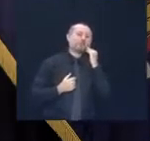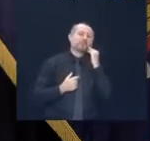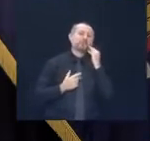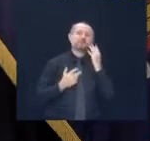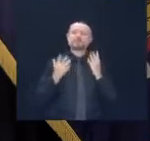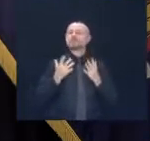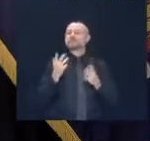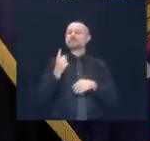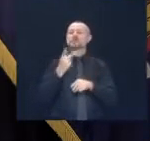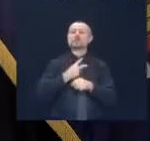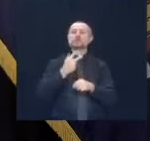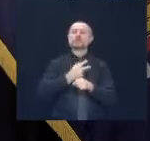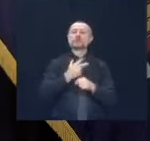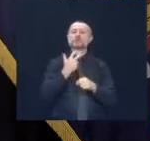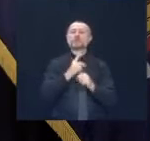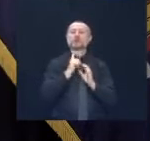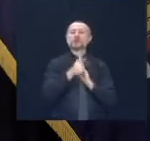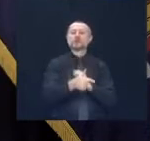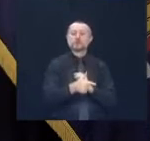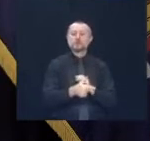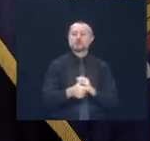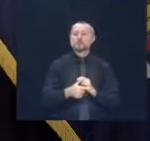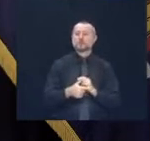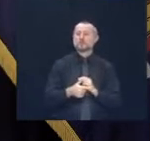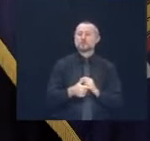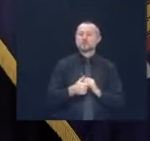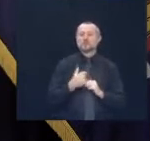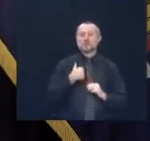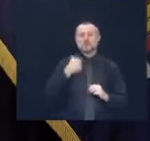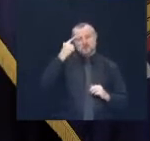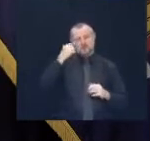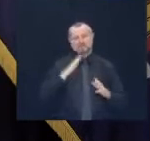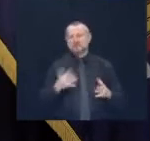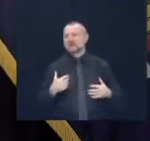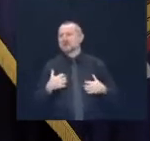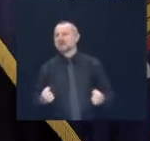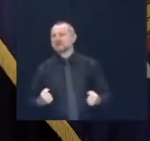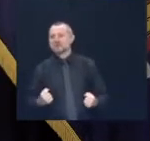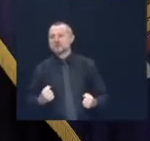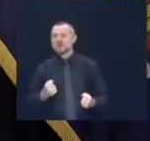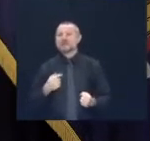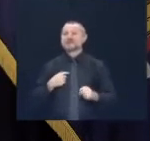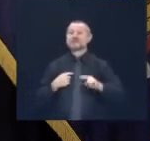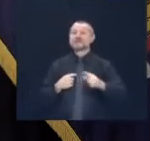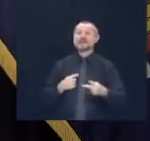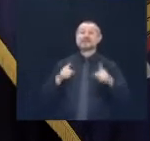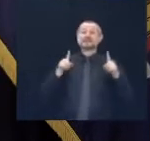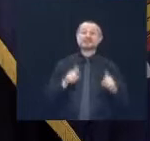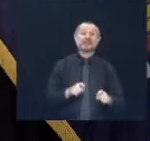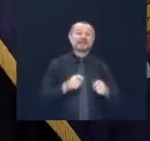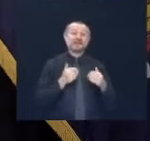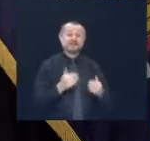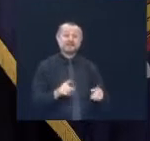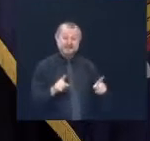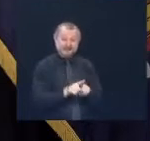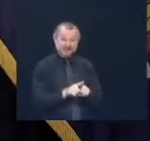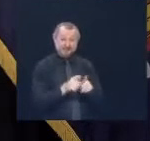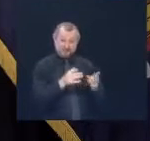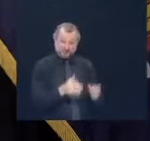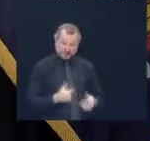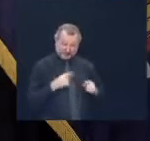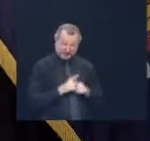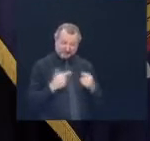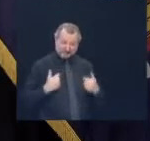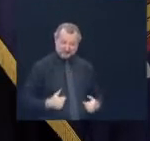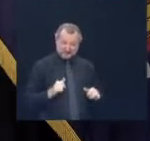two three days and you think I'm I think I'm over this and you go for a second test they count that